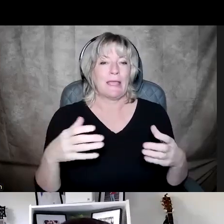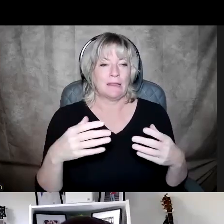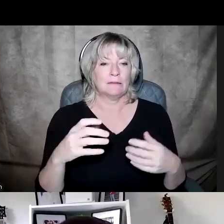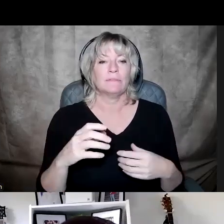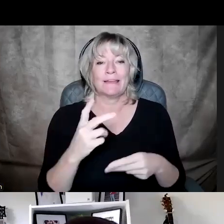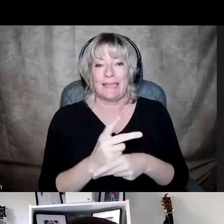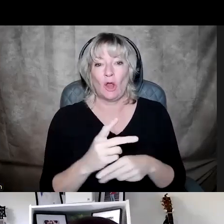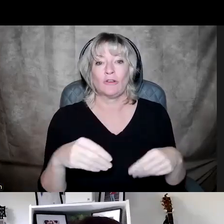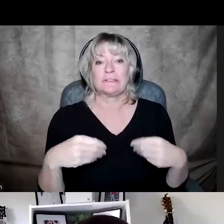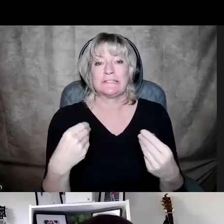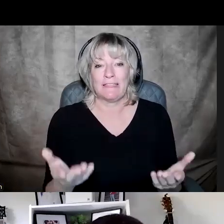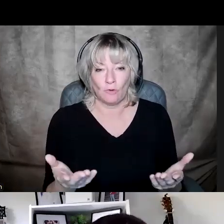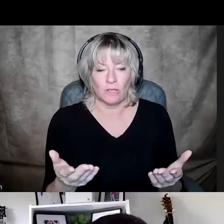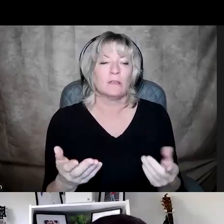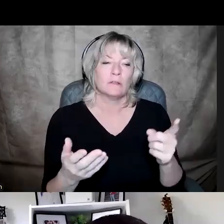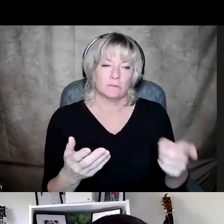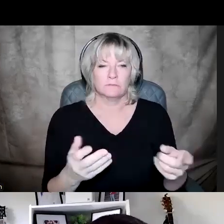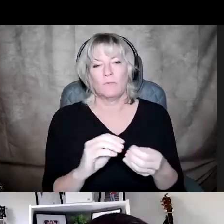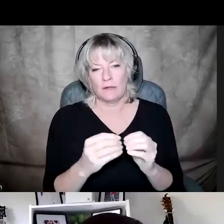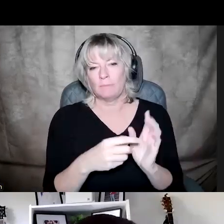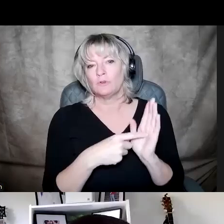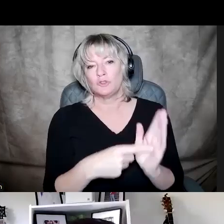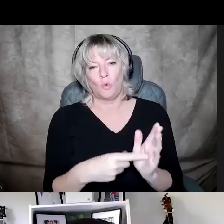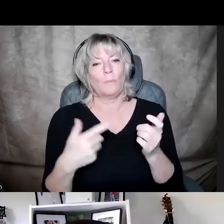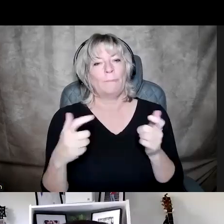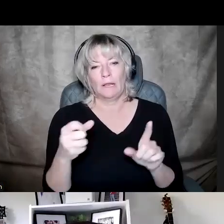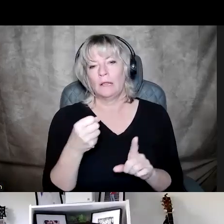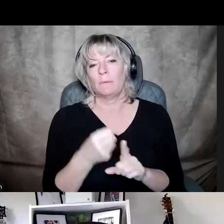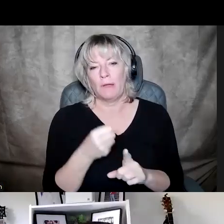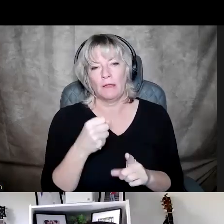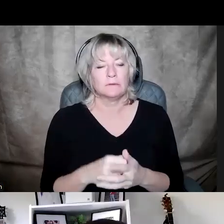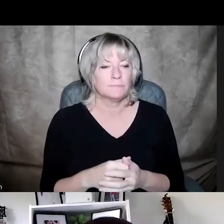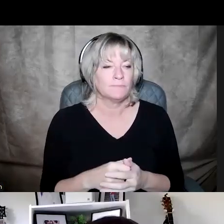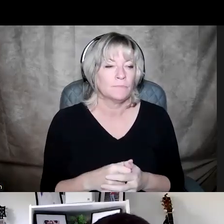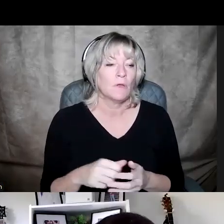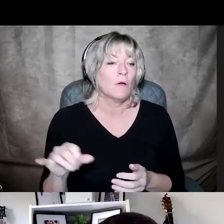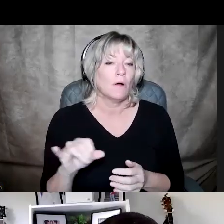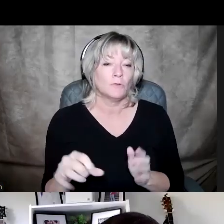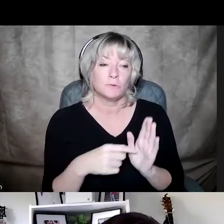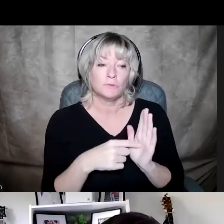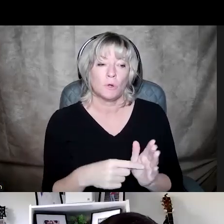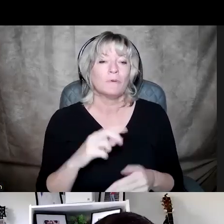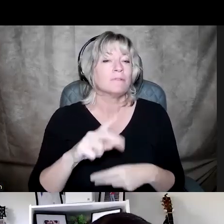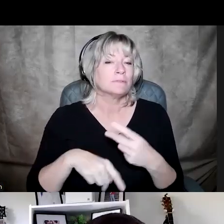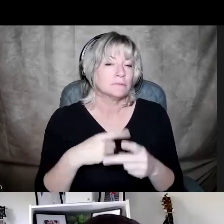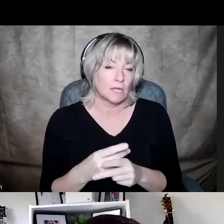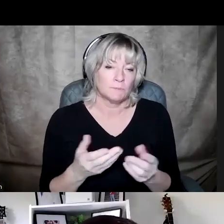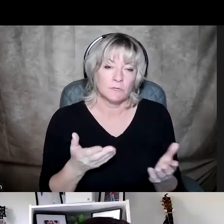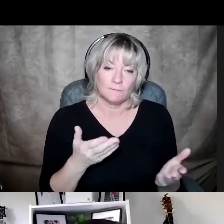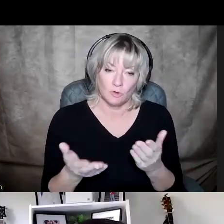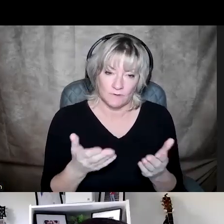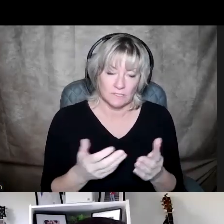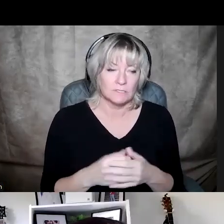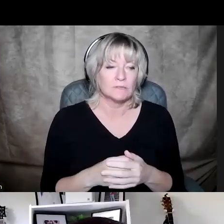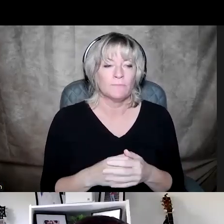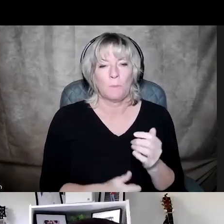alone kind of just really highlight what the impact of this grant mechanism has been. Another thing to highlight is the type of services that these programs were delivering. So the